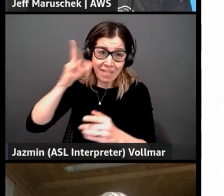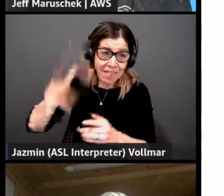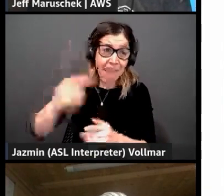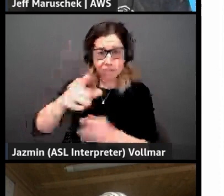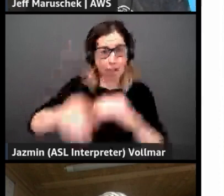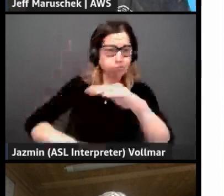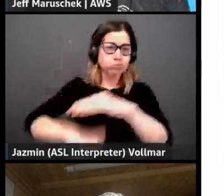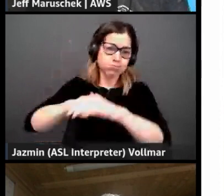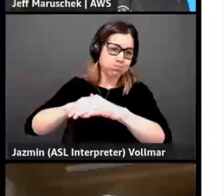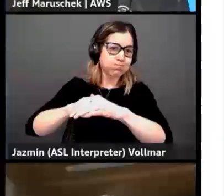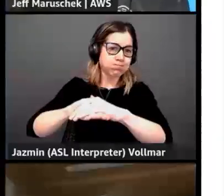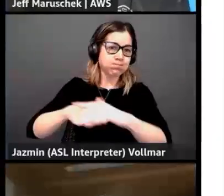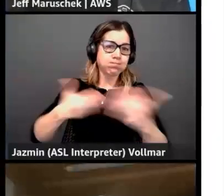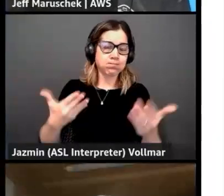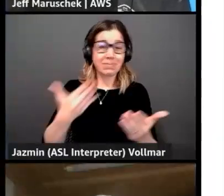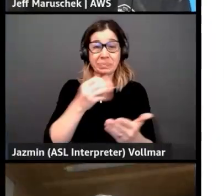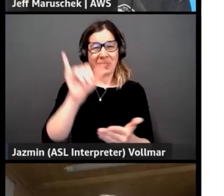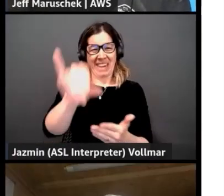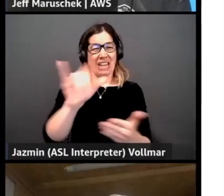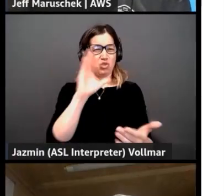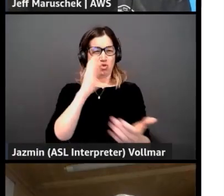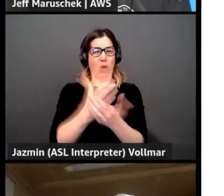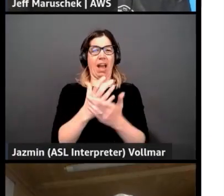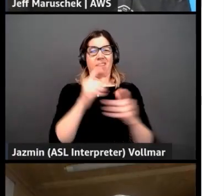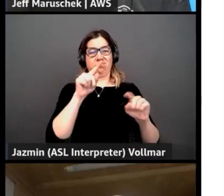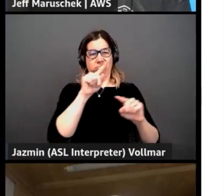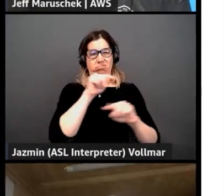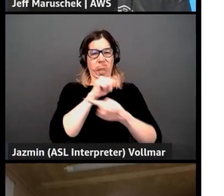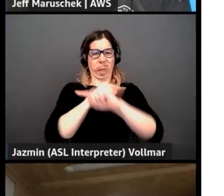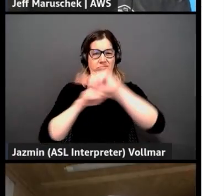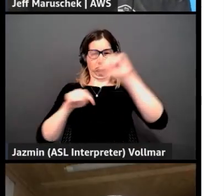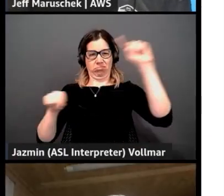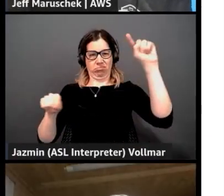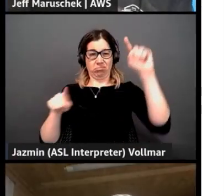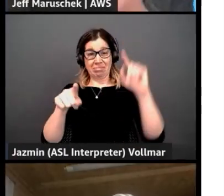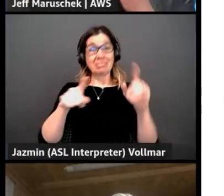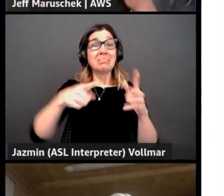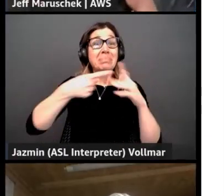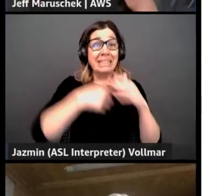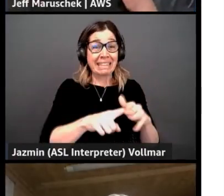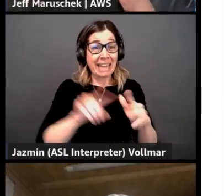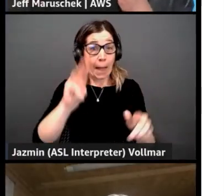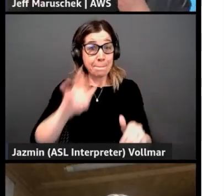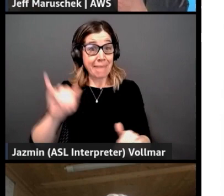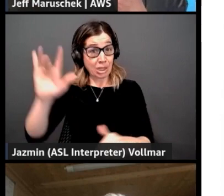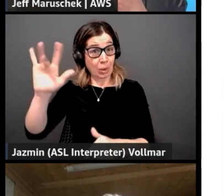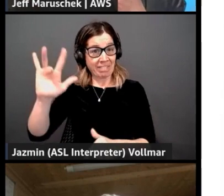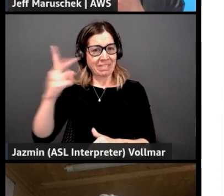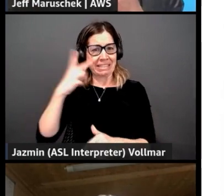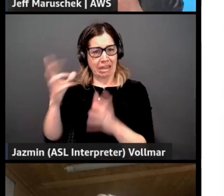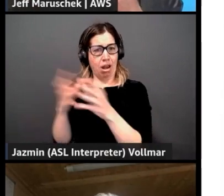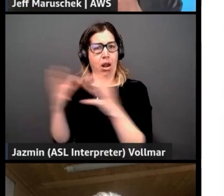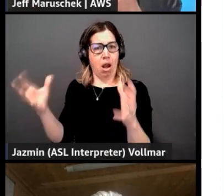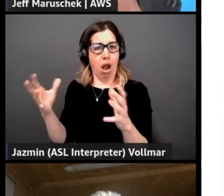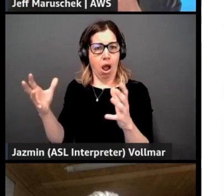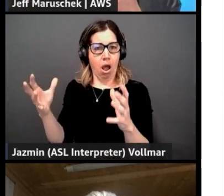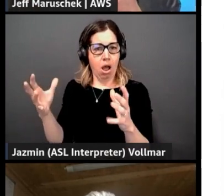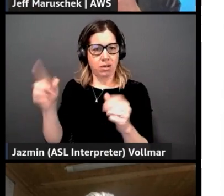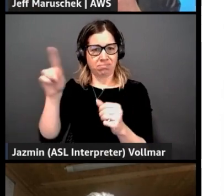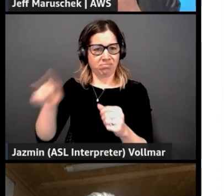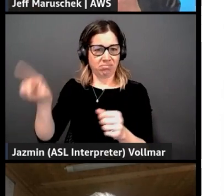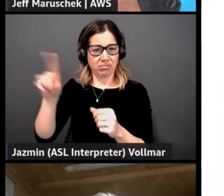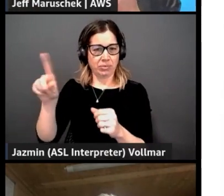dedicated. And this is kind of what this graph here is explaining. So at the very beginning of May 25th, you'll see there's a high amount in shared because I had no reputation on my